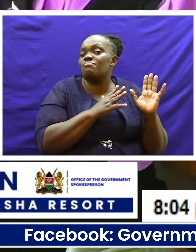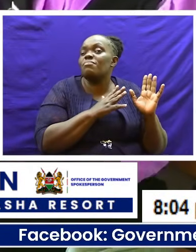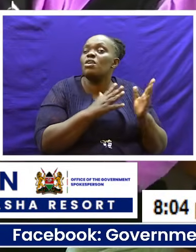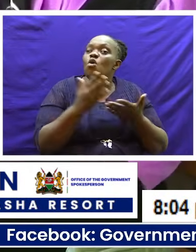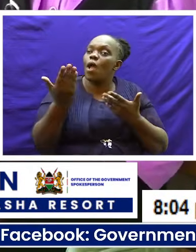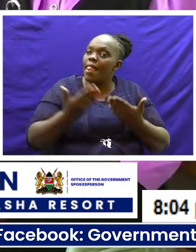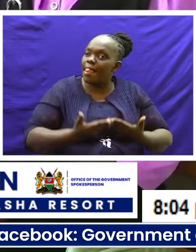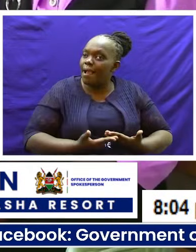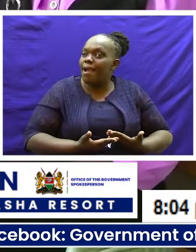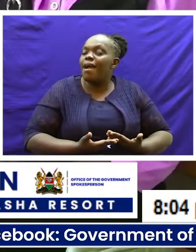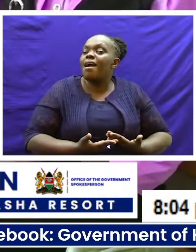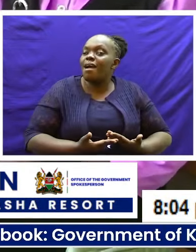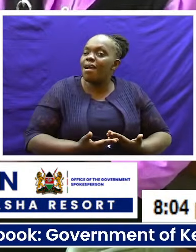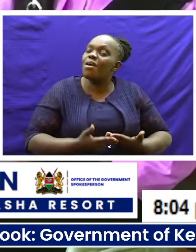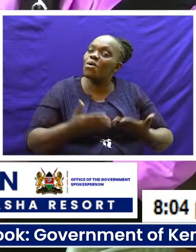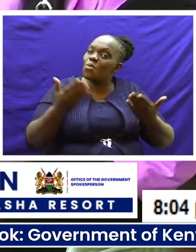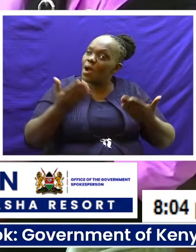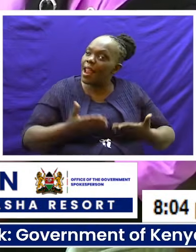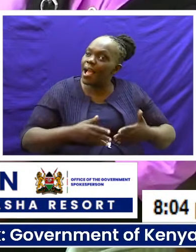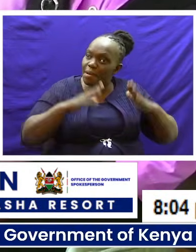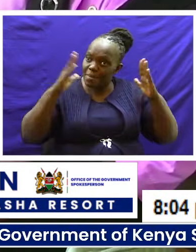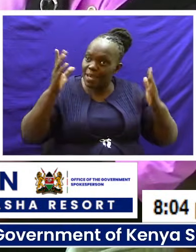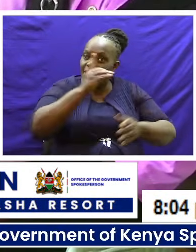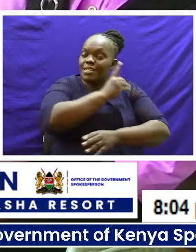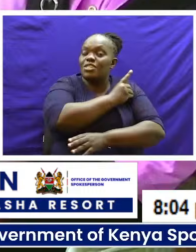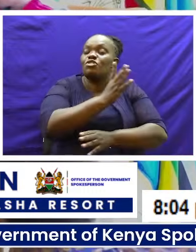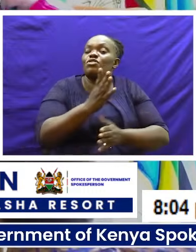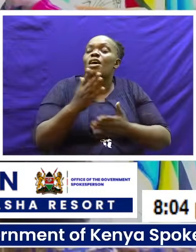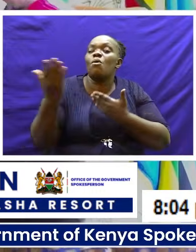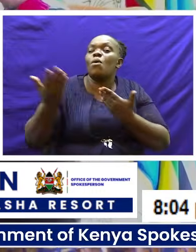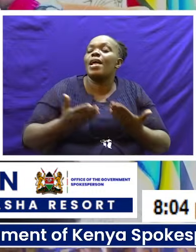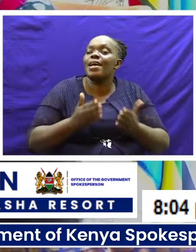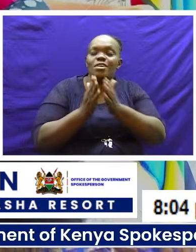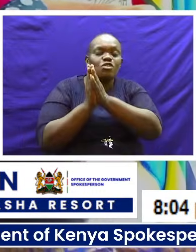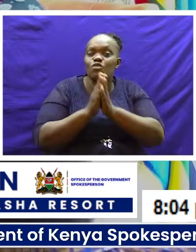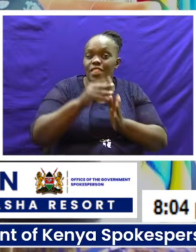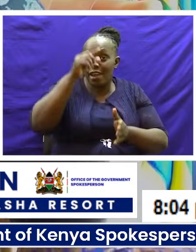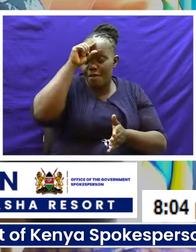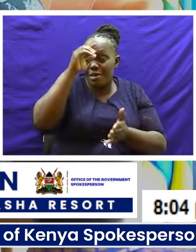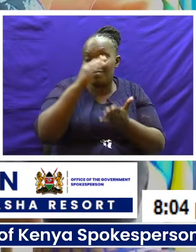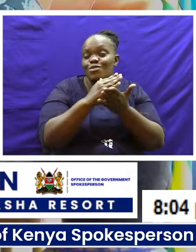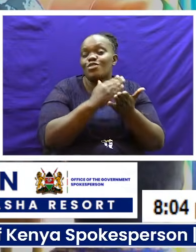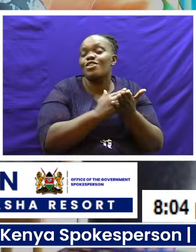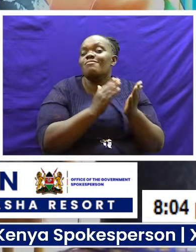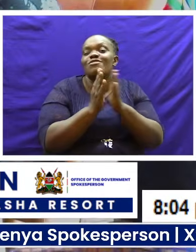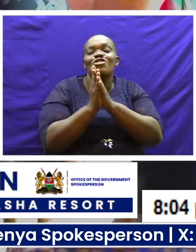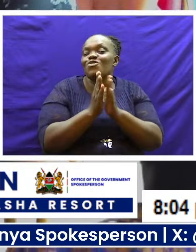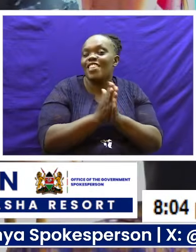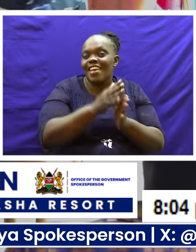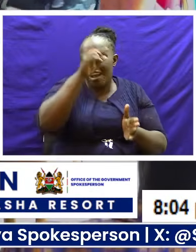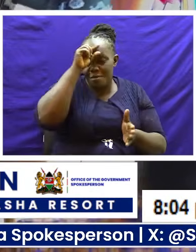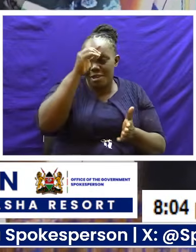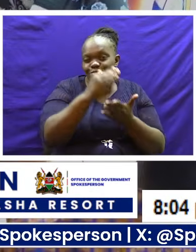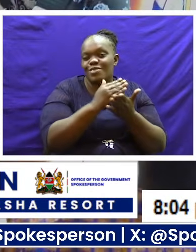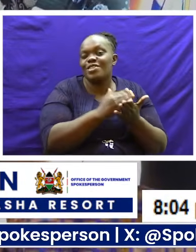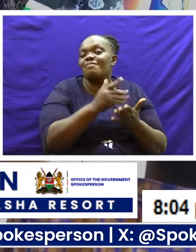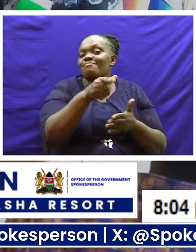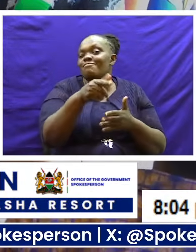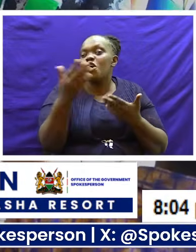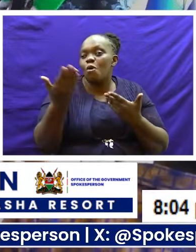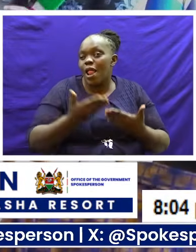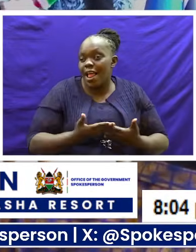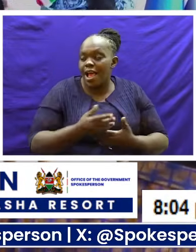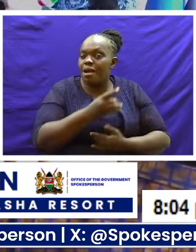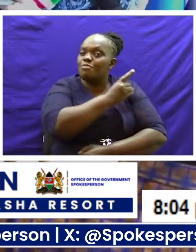Karibu sana. Asante. Karibu sana, Daktari. Welcome to Sema na Spox, to Bonga na Gava. So,